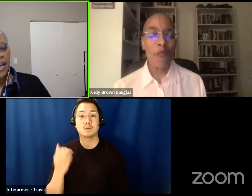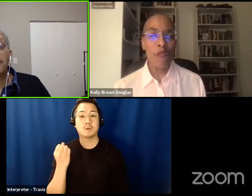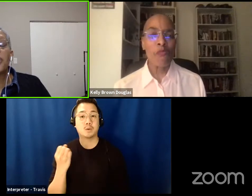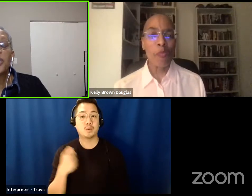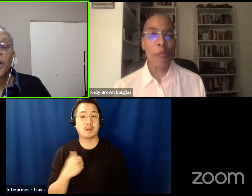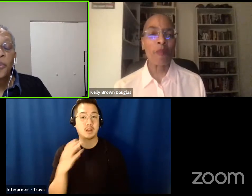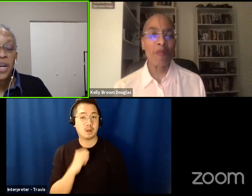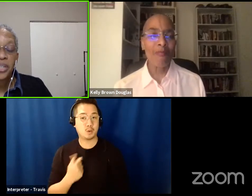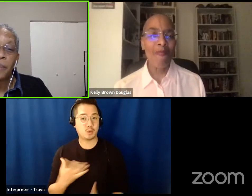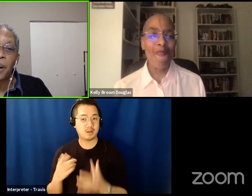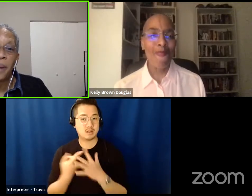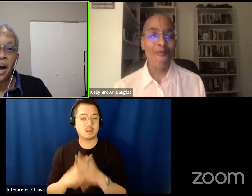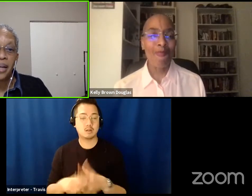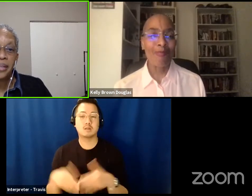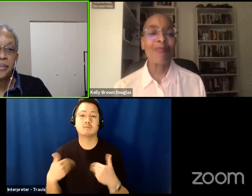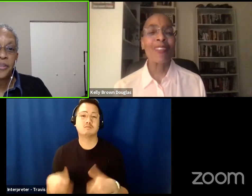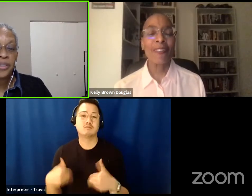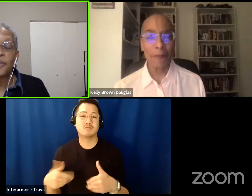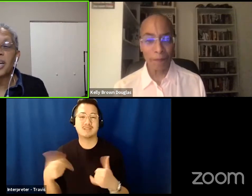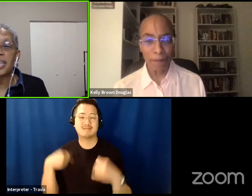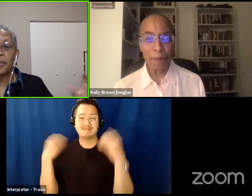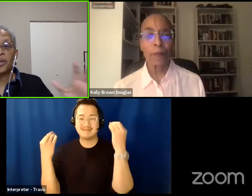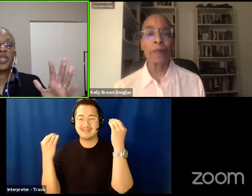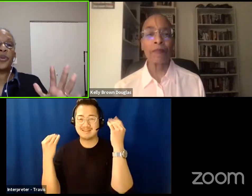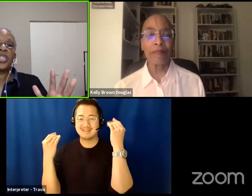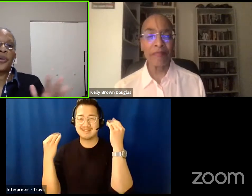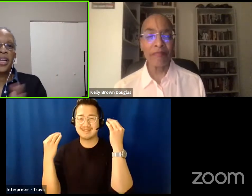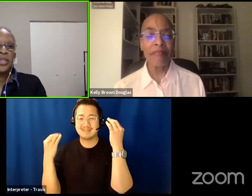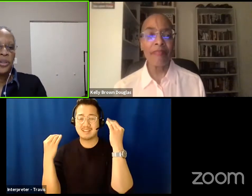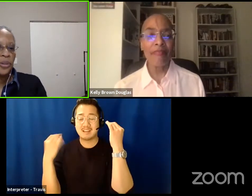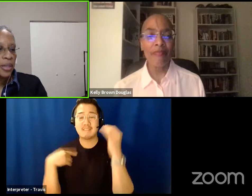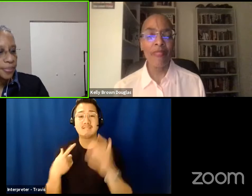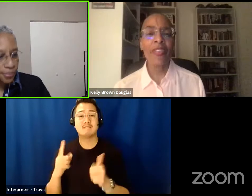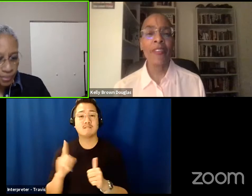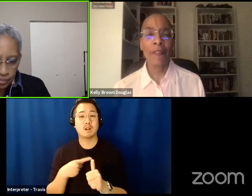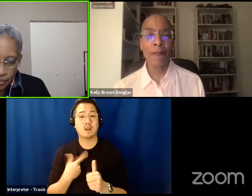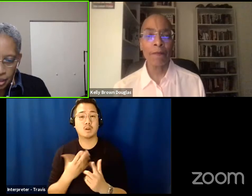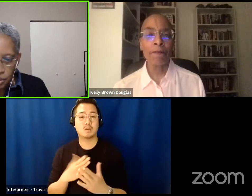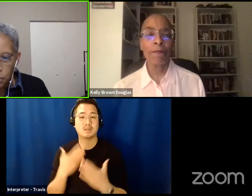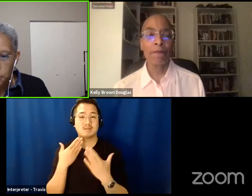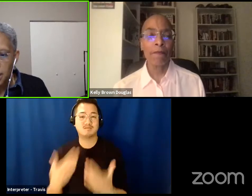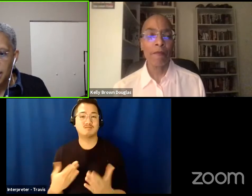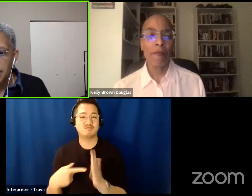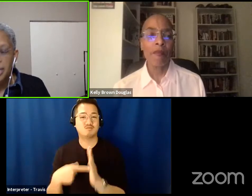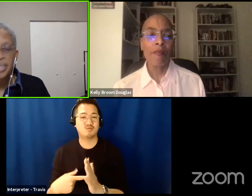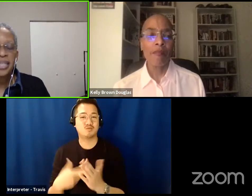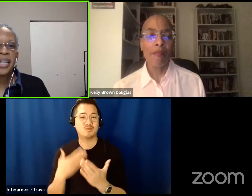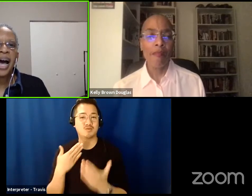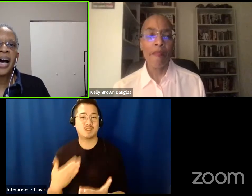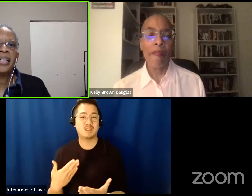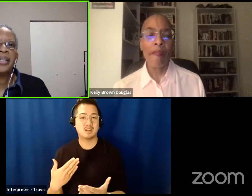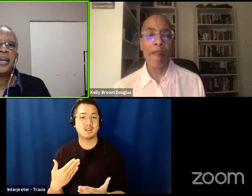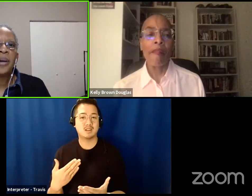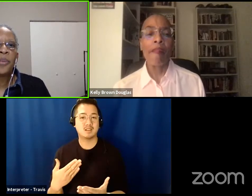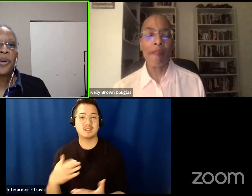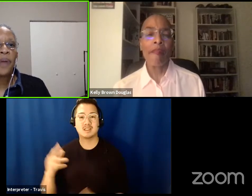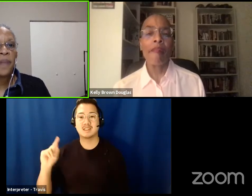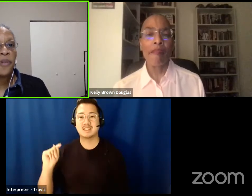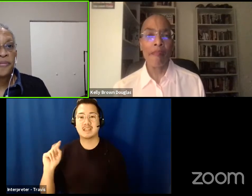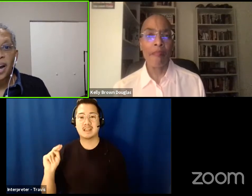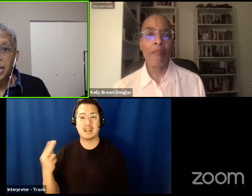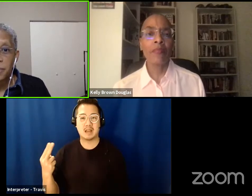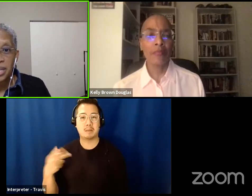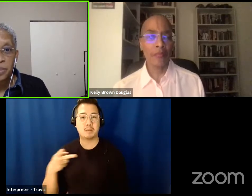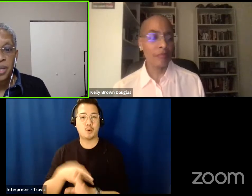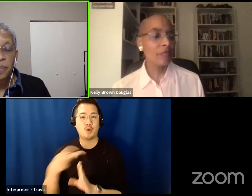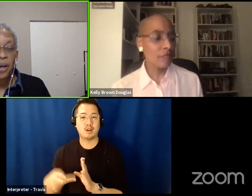start. I have so much on my mind. First of all, I guess I want to express gratitude to the Thich Nhat Hanh program